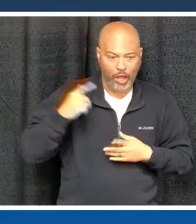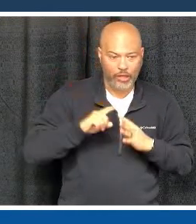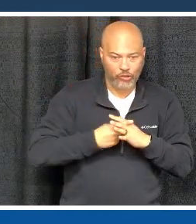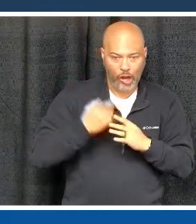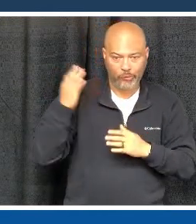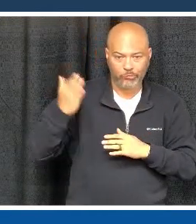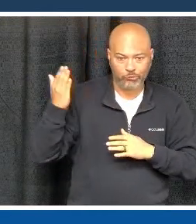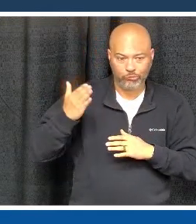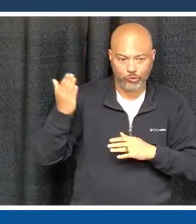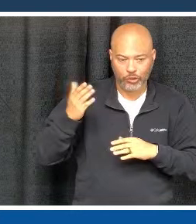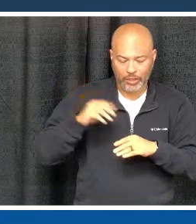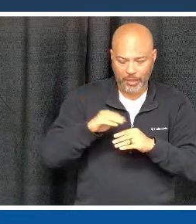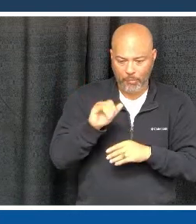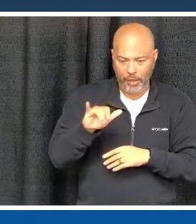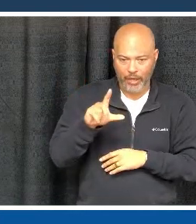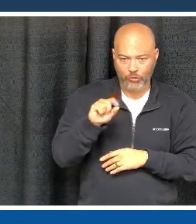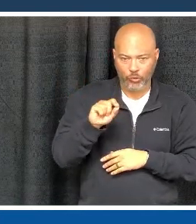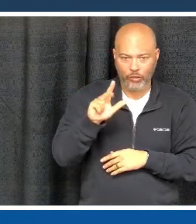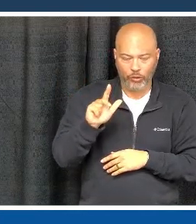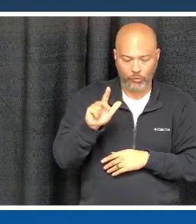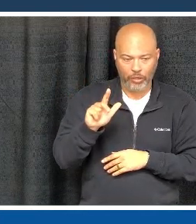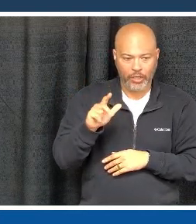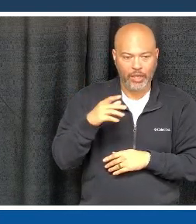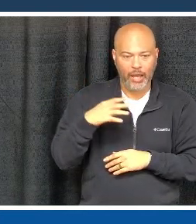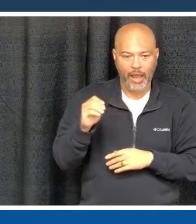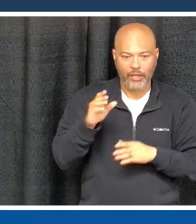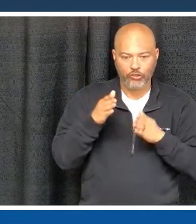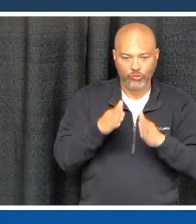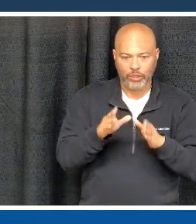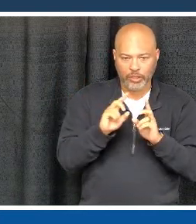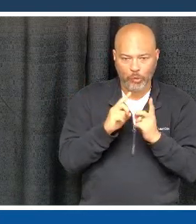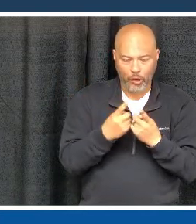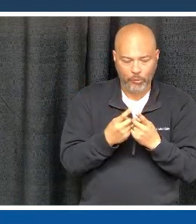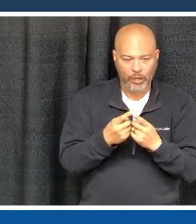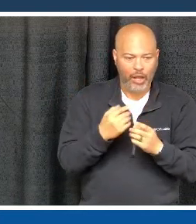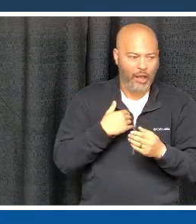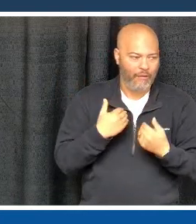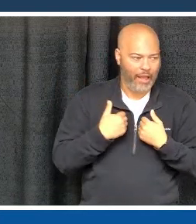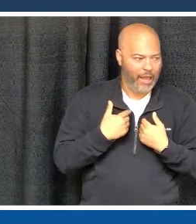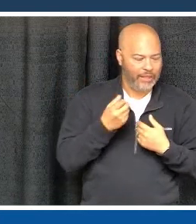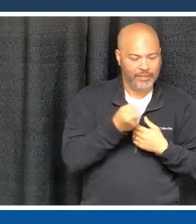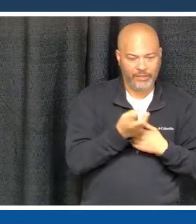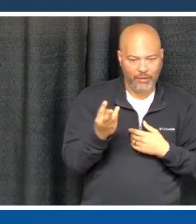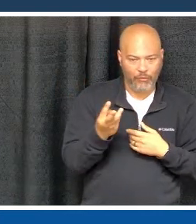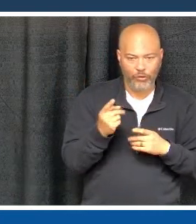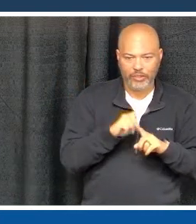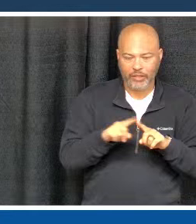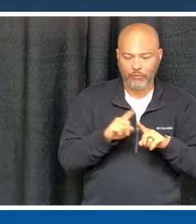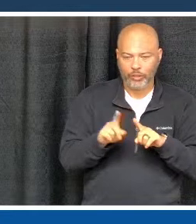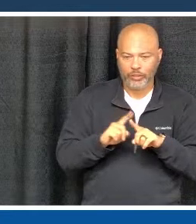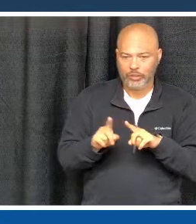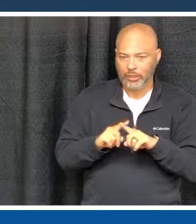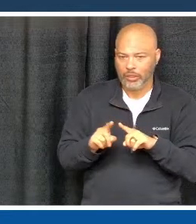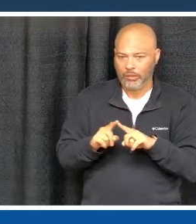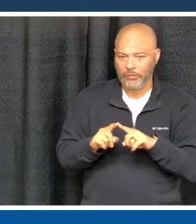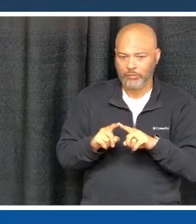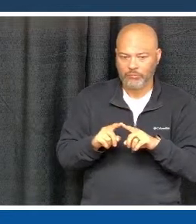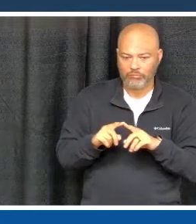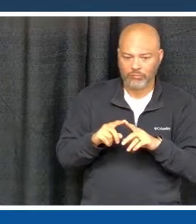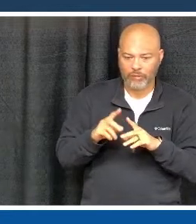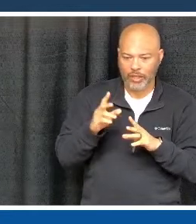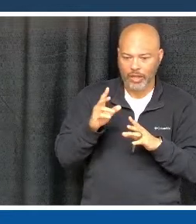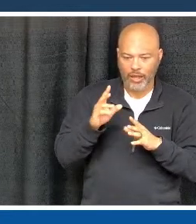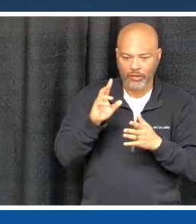presenting and working on this in May of 2023 in the Street Department. I've had several different versions.